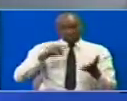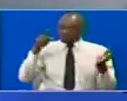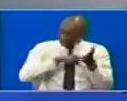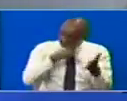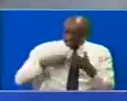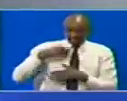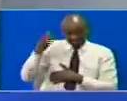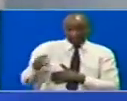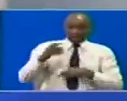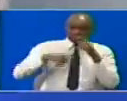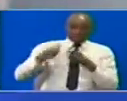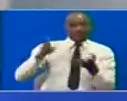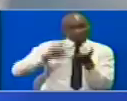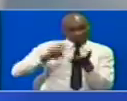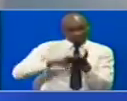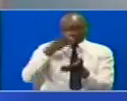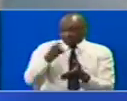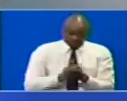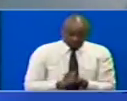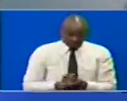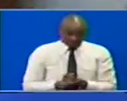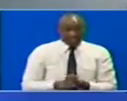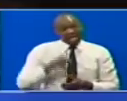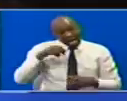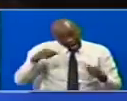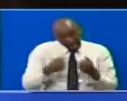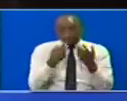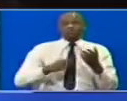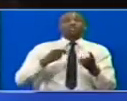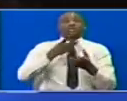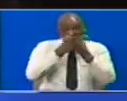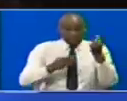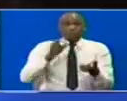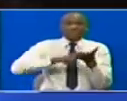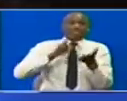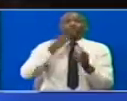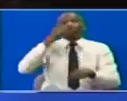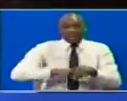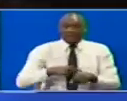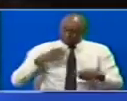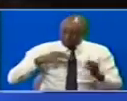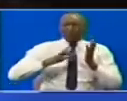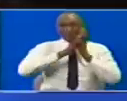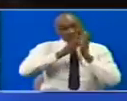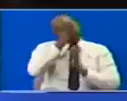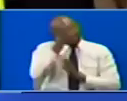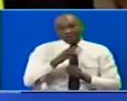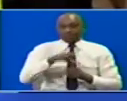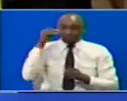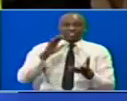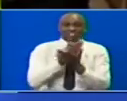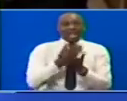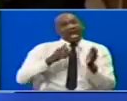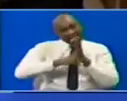ongoing process of massive voter registration. There have been cases of double registration. Even names of prominent leaders have been found to share